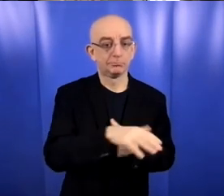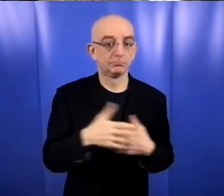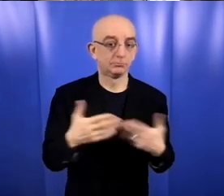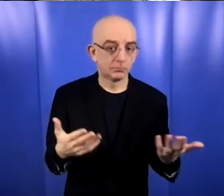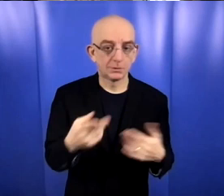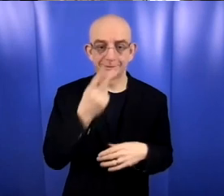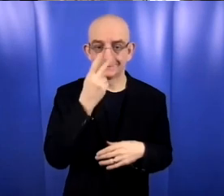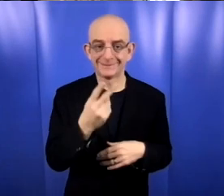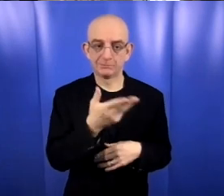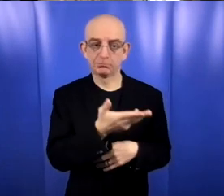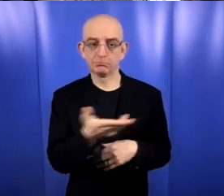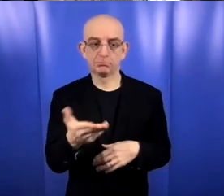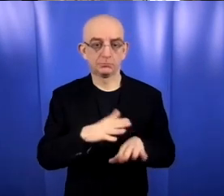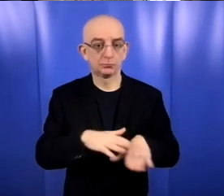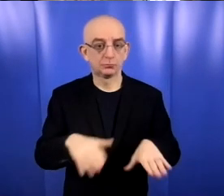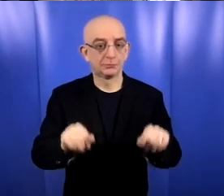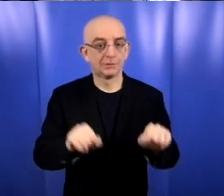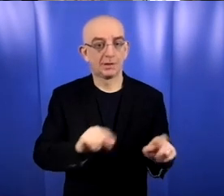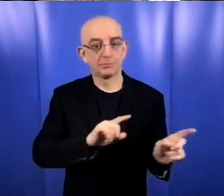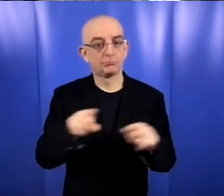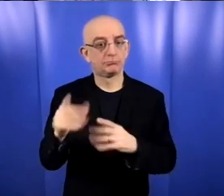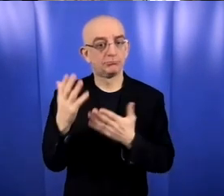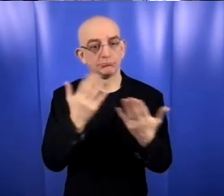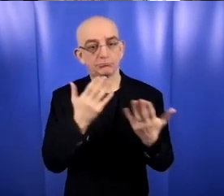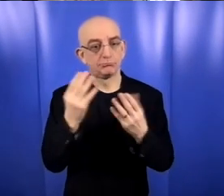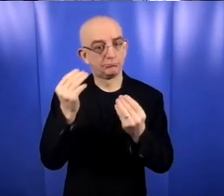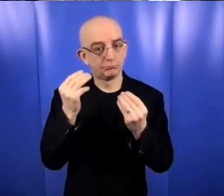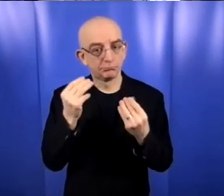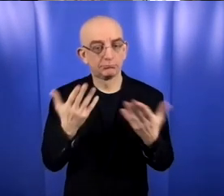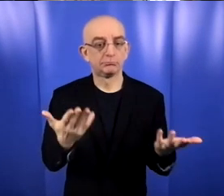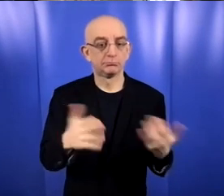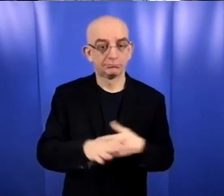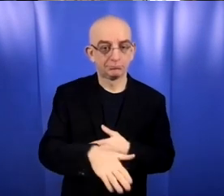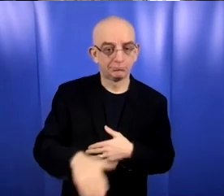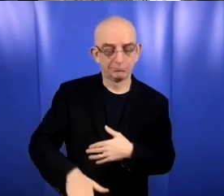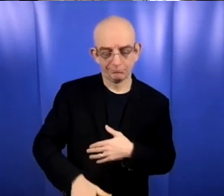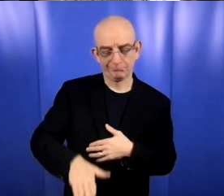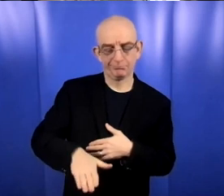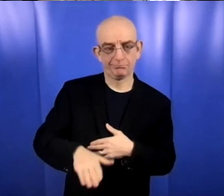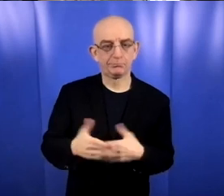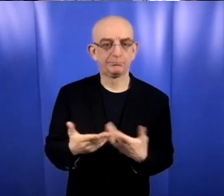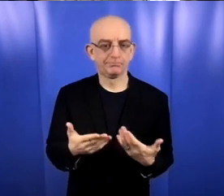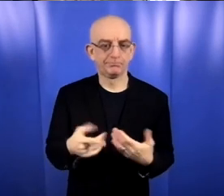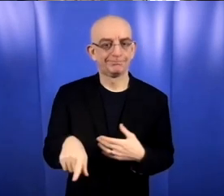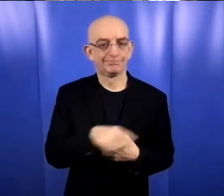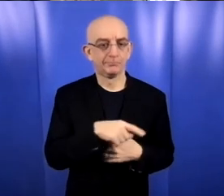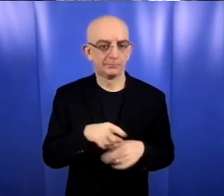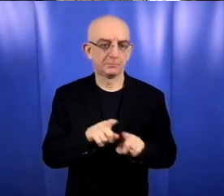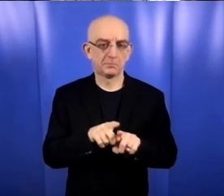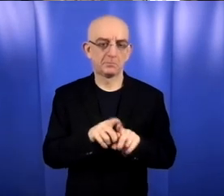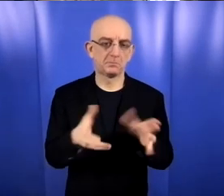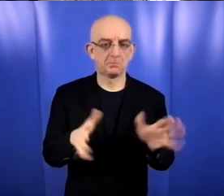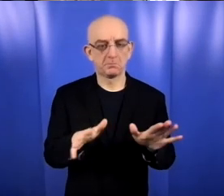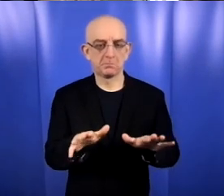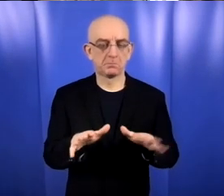children who are displaced get to go to school, okay? When it's secondary school, it's only about